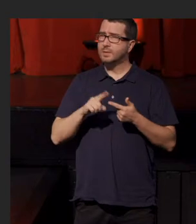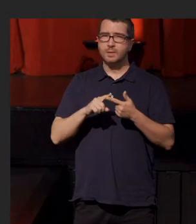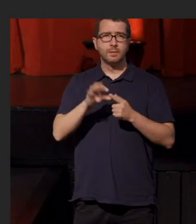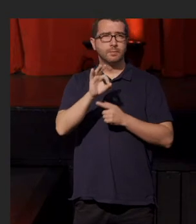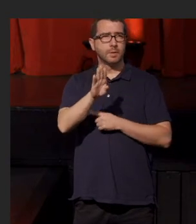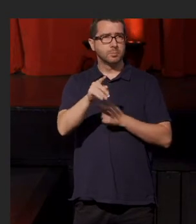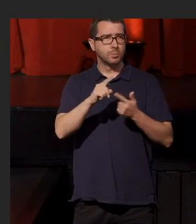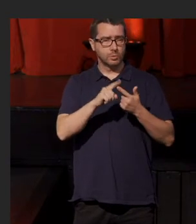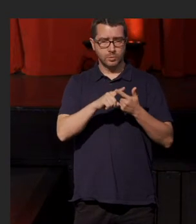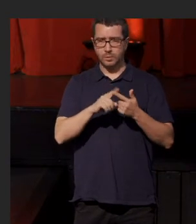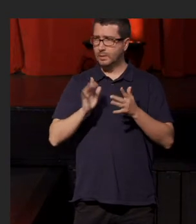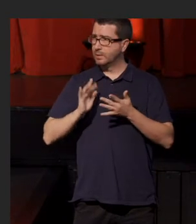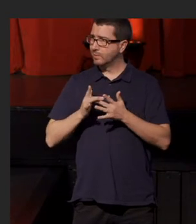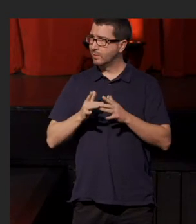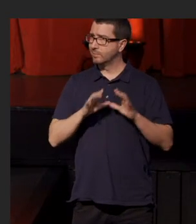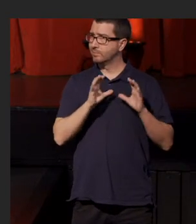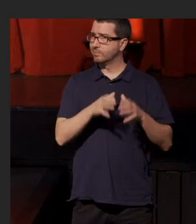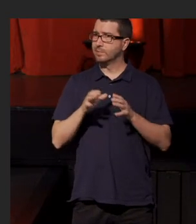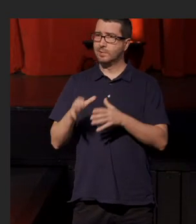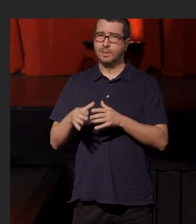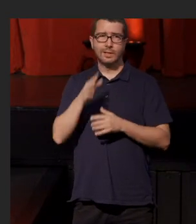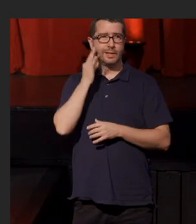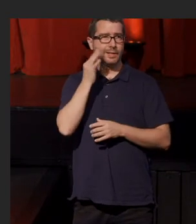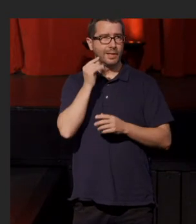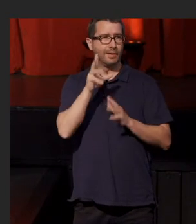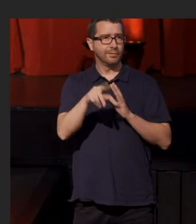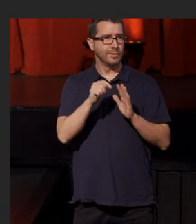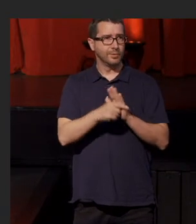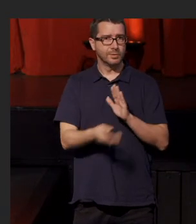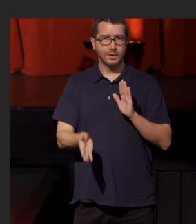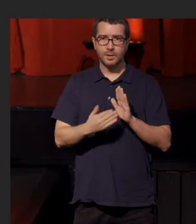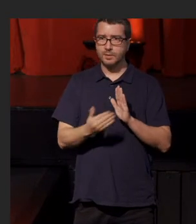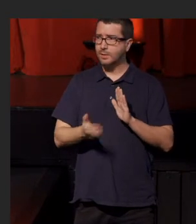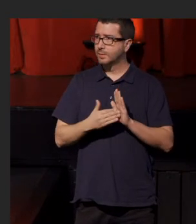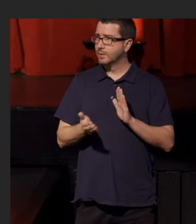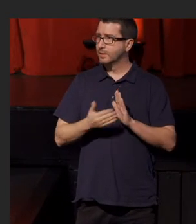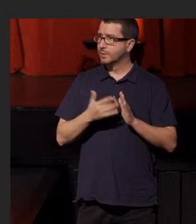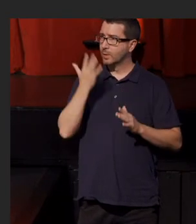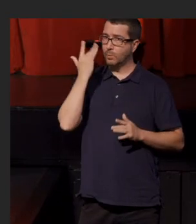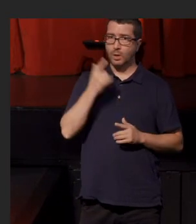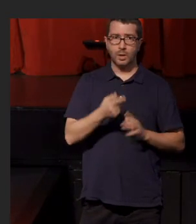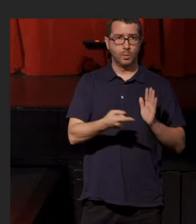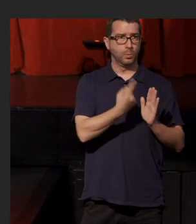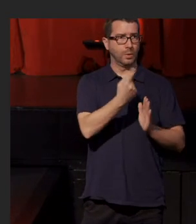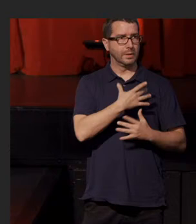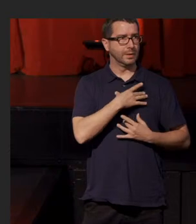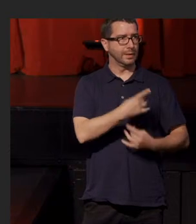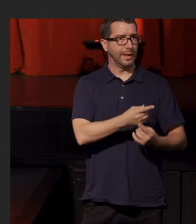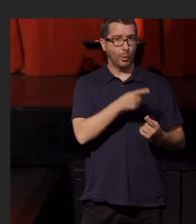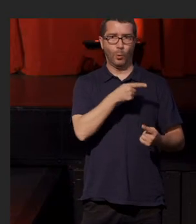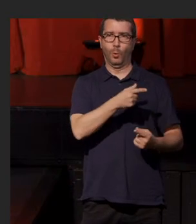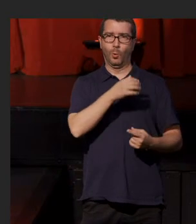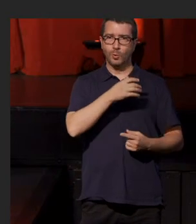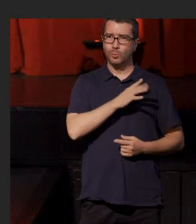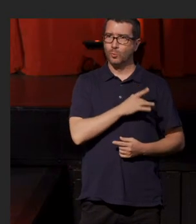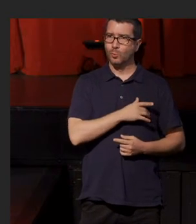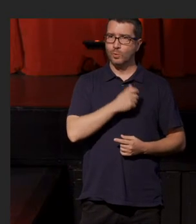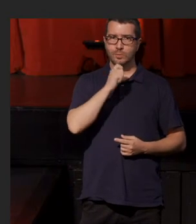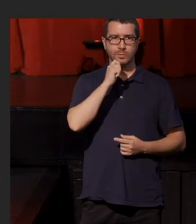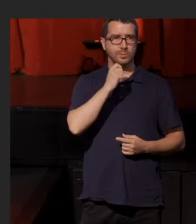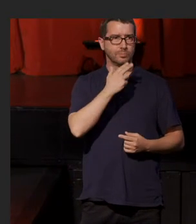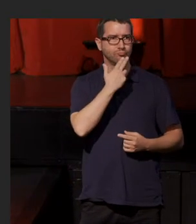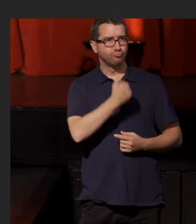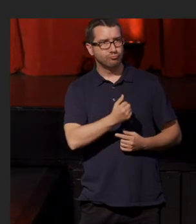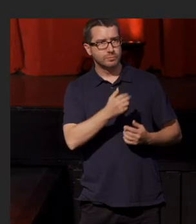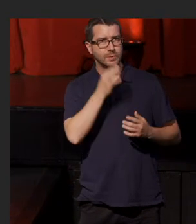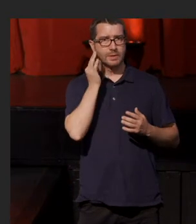and you're getting only cat videos over and over again because you liked some cat videos and Facebook's like, you know what's going to keep them on this site